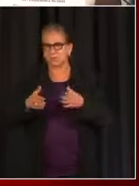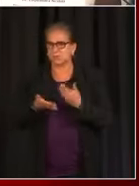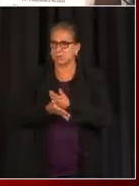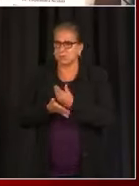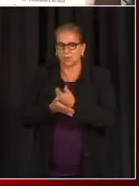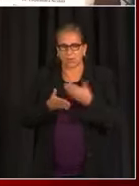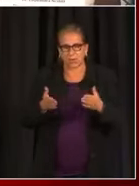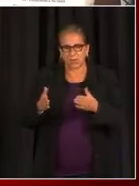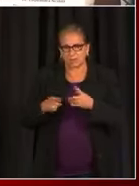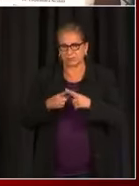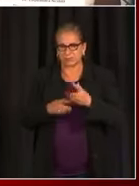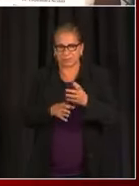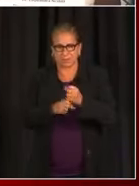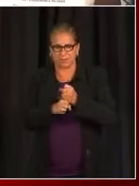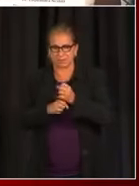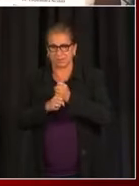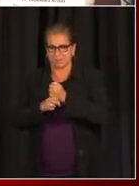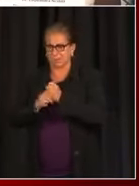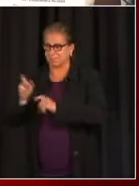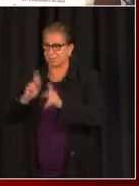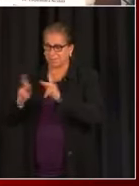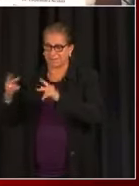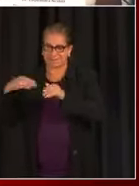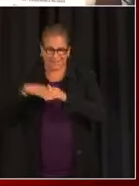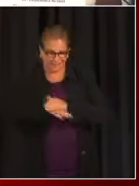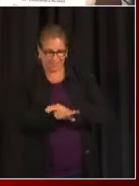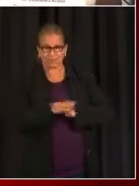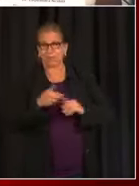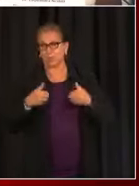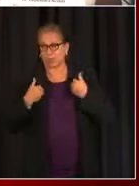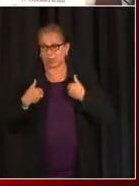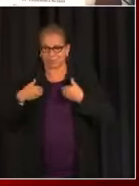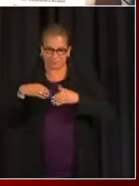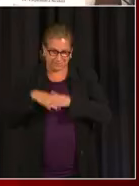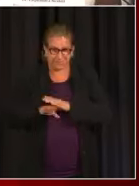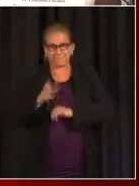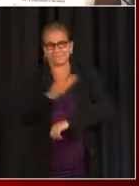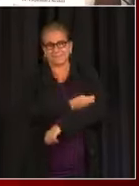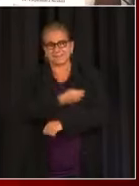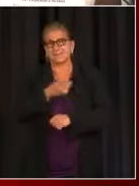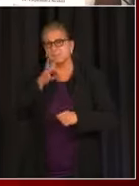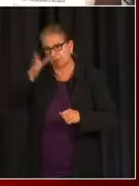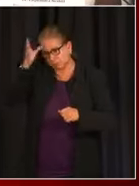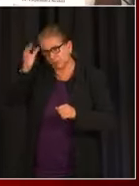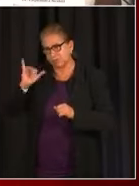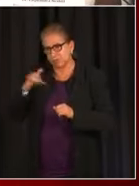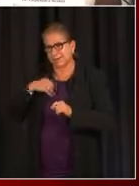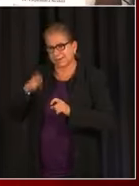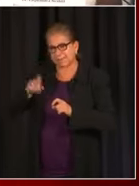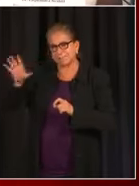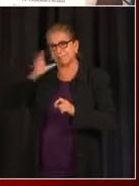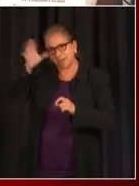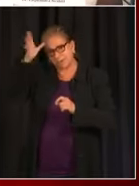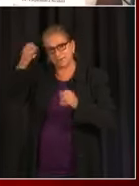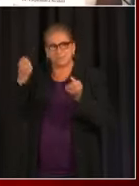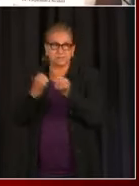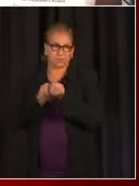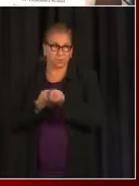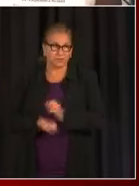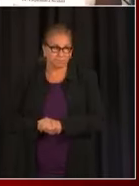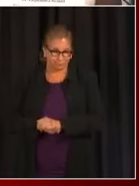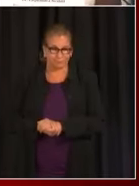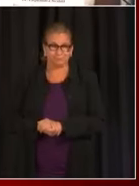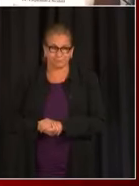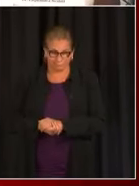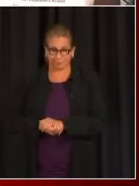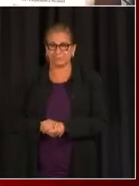to receive these COVID-19 vaccines, as well as encouraging their parents to assist them in getting access if they require such